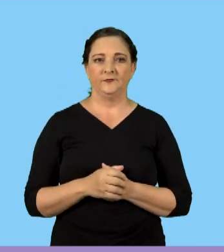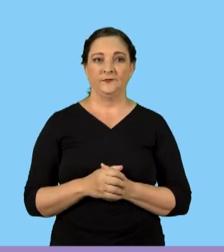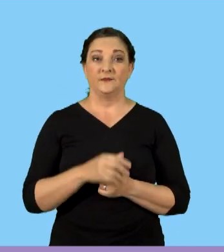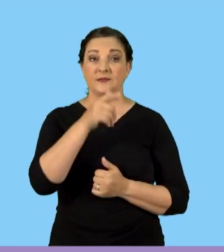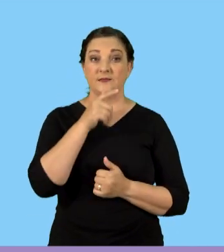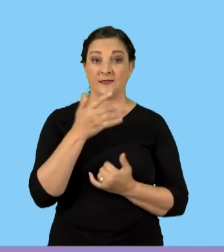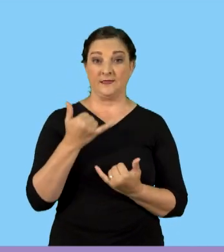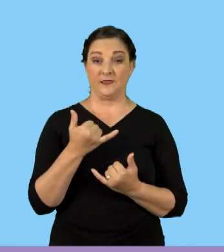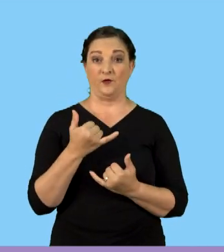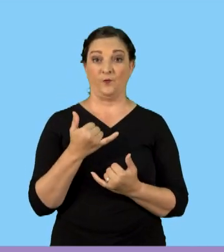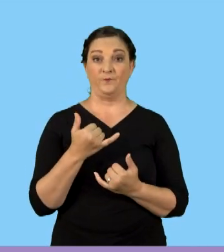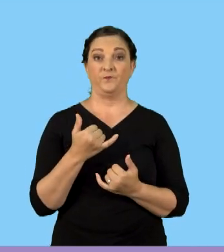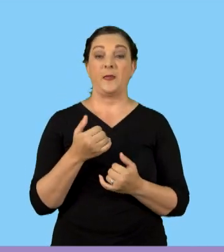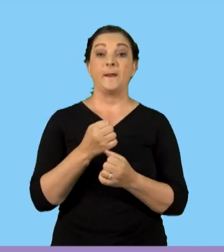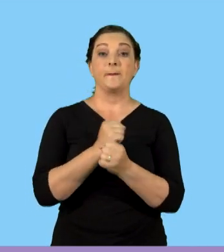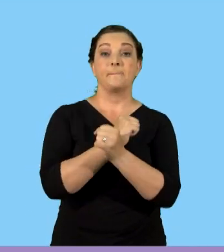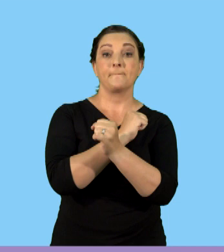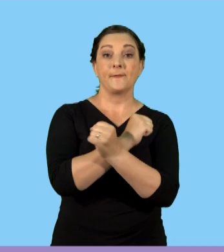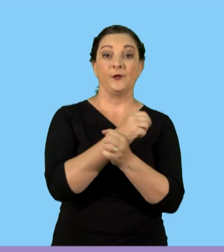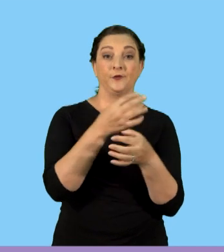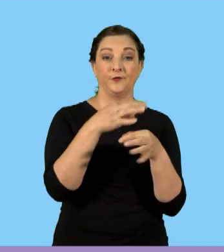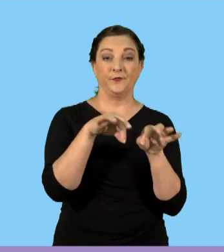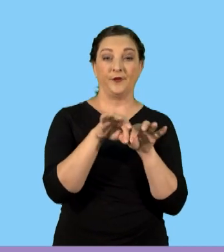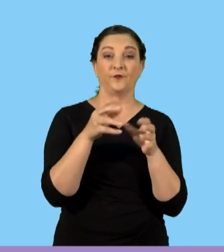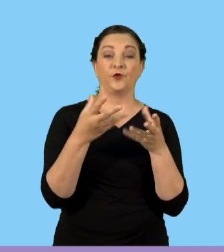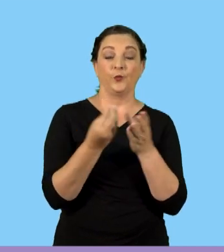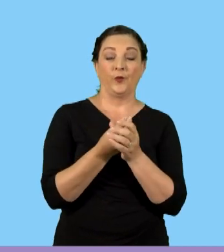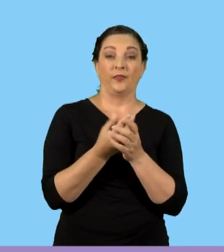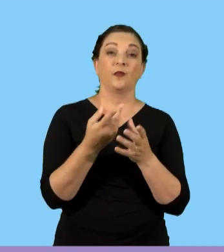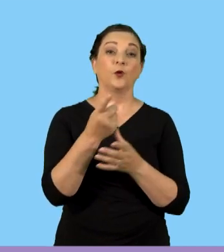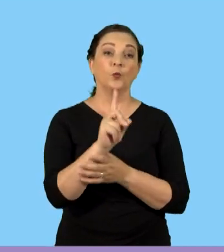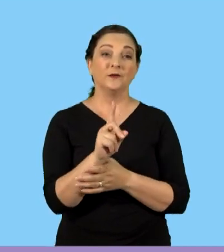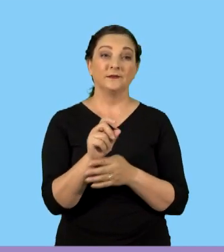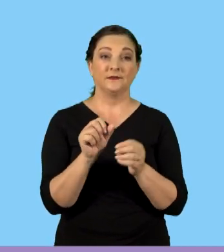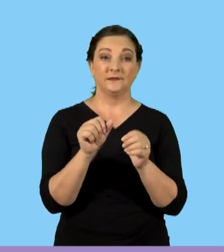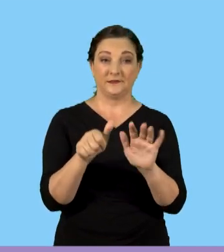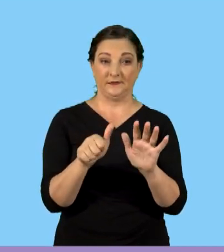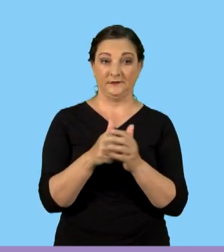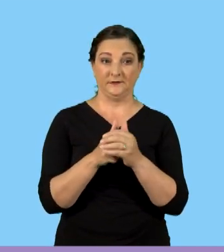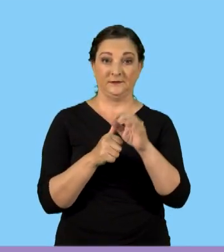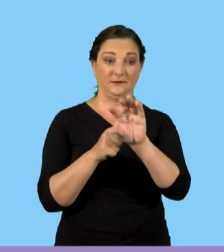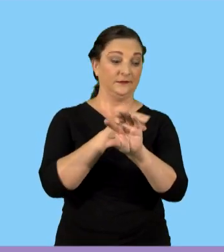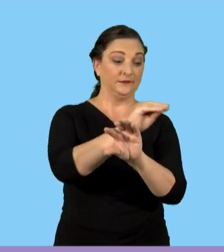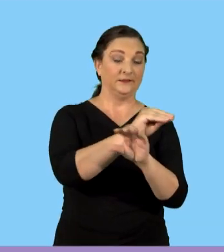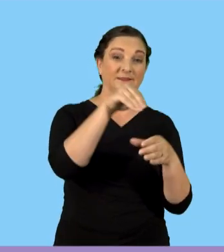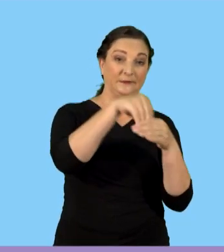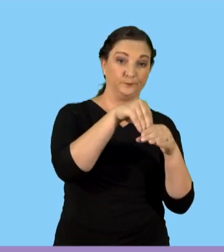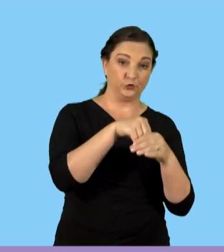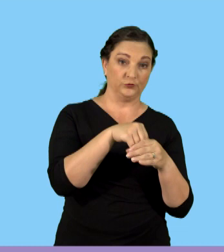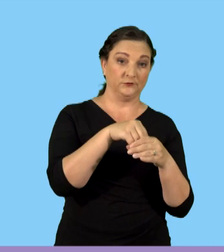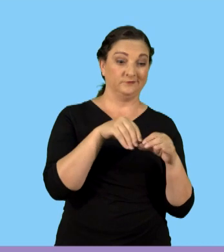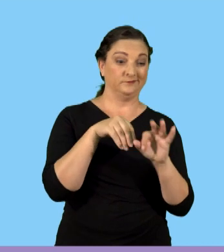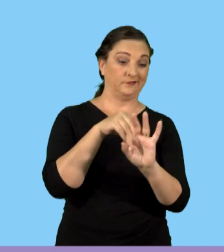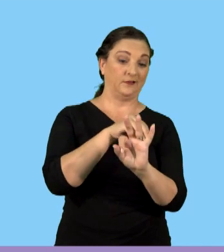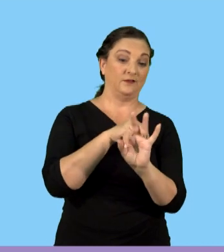says there a value is multiplied by 6. So what value are they talking about? Those would be our input